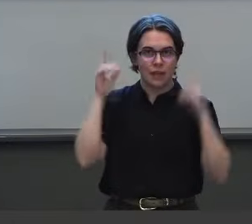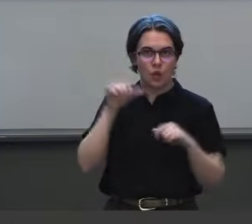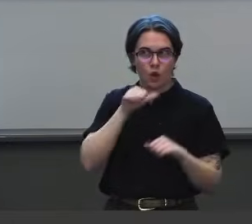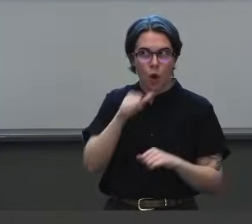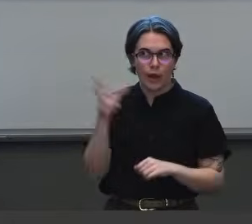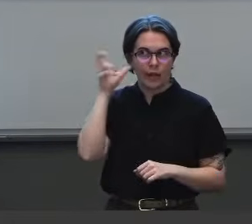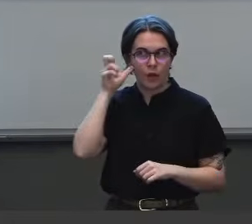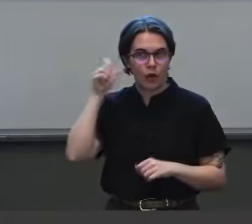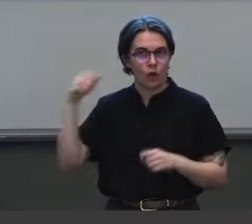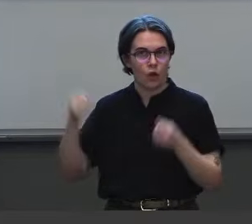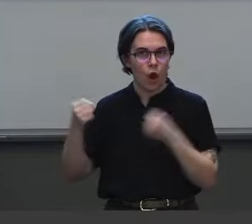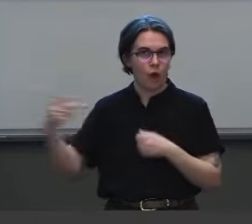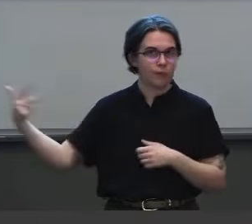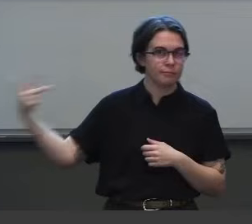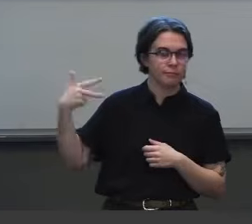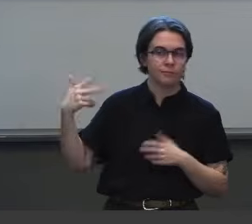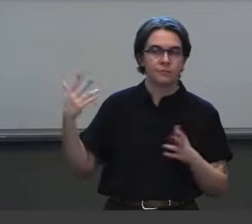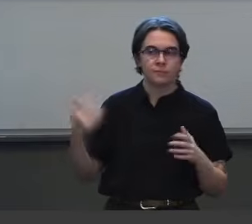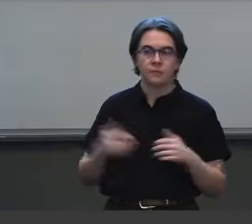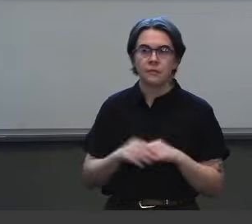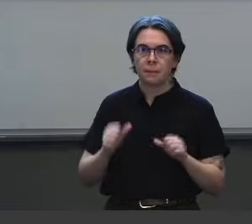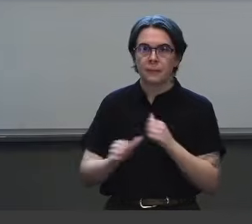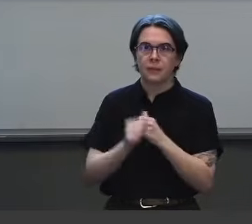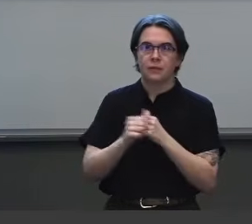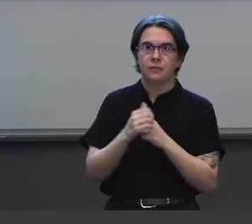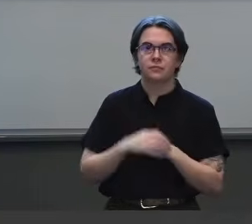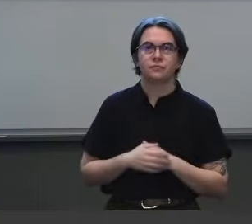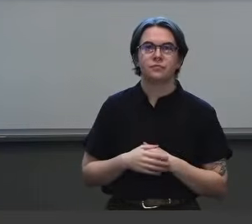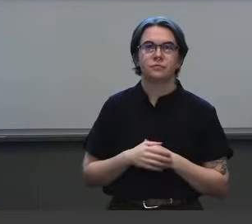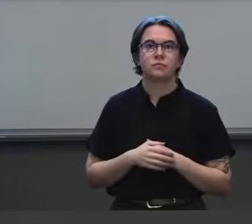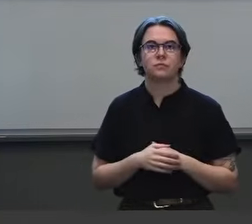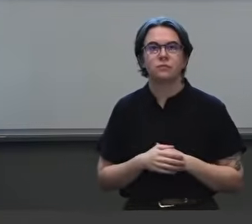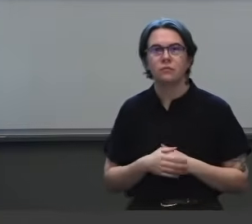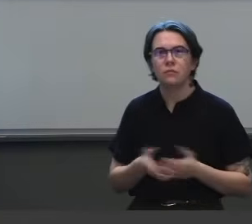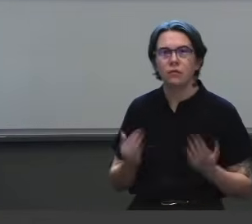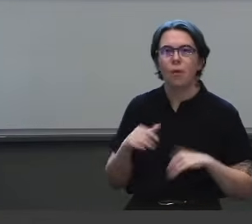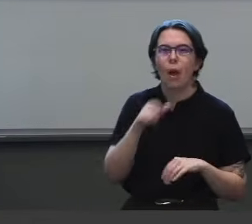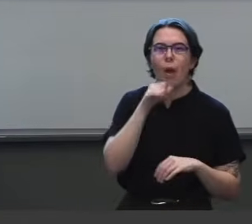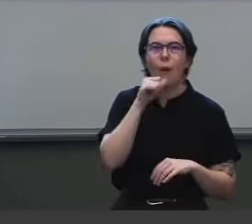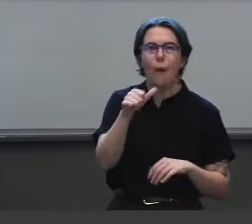Okay, so I'm not going to go into detail about brain mechanisms. This is also a really small font.